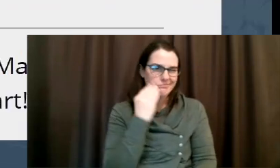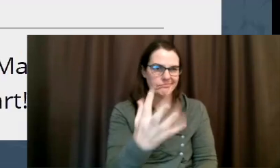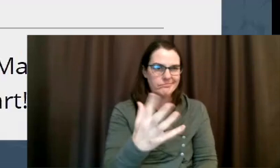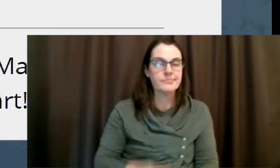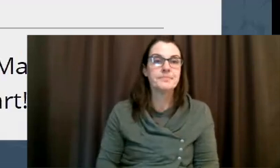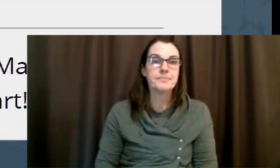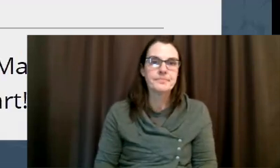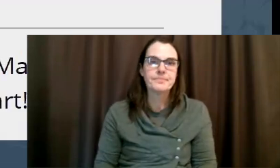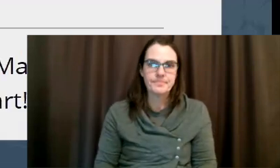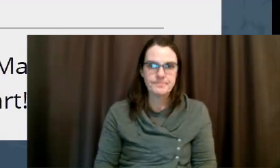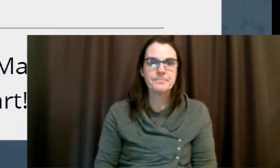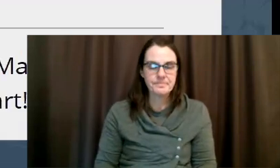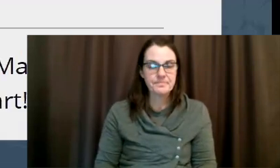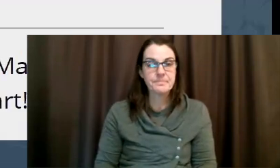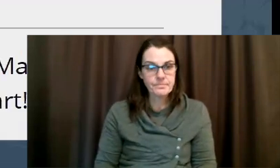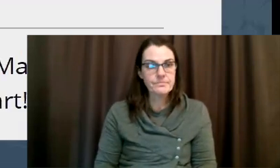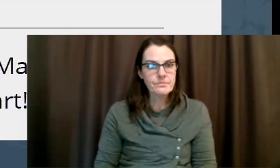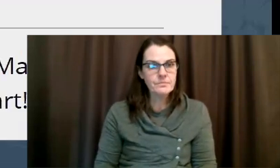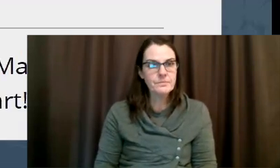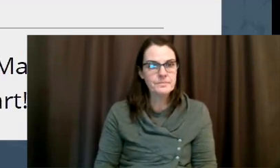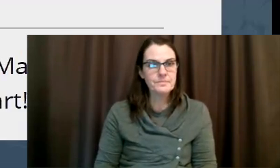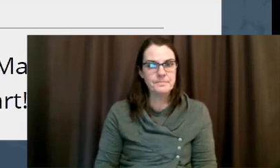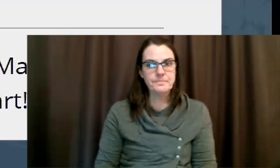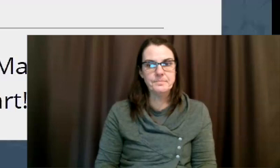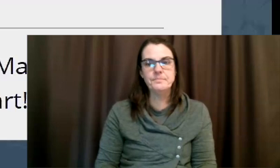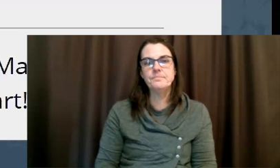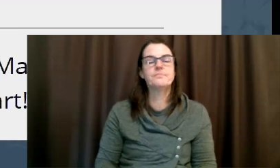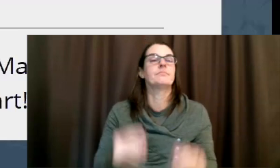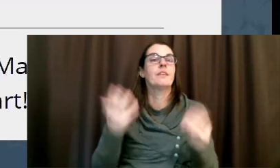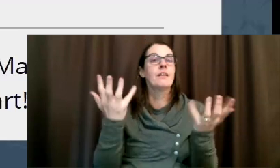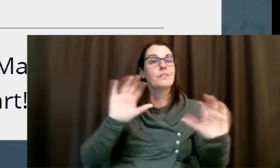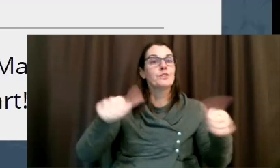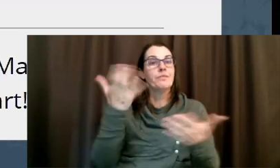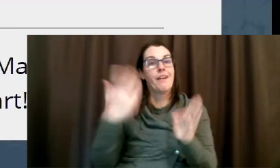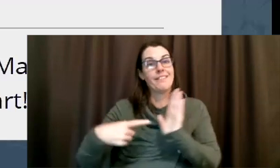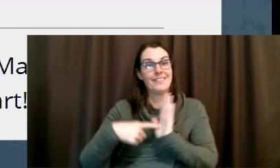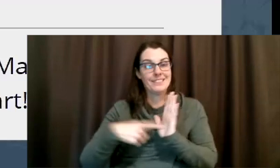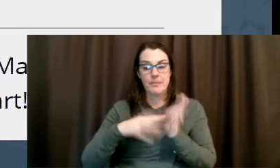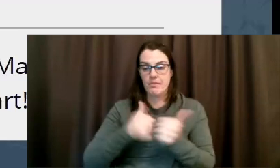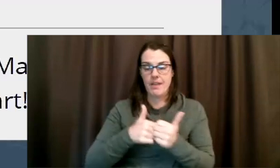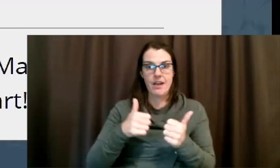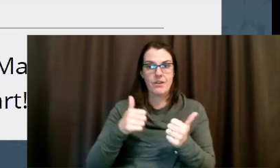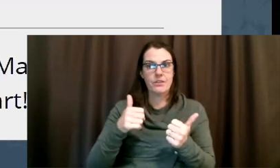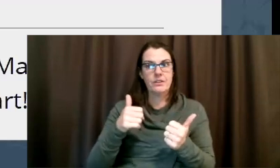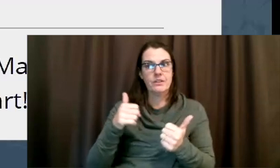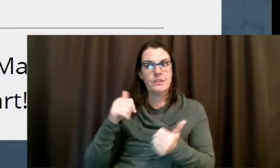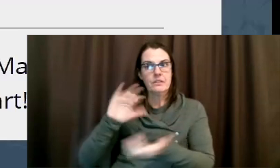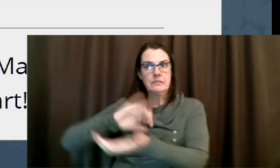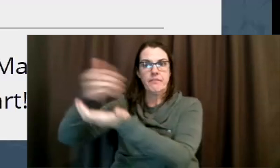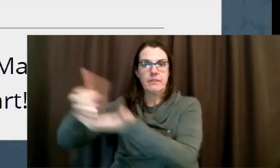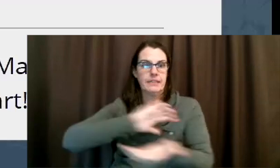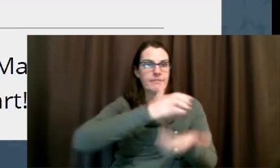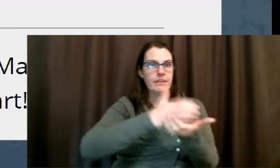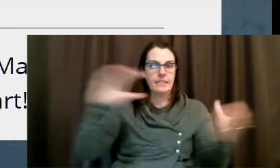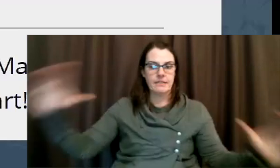Okay. So we wanted to give you kind of an example of how match funding is calculated. So what the match